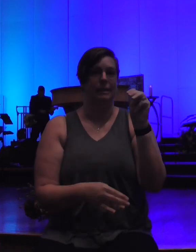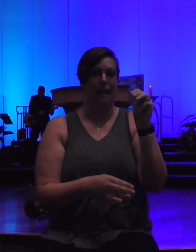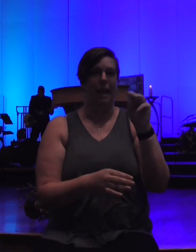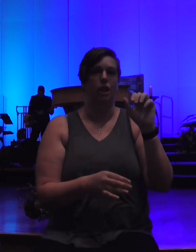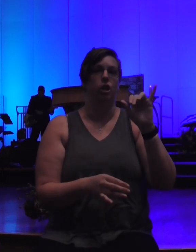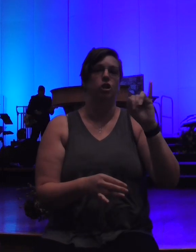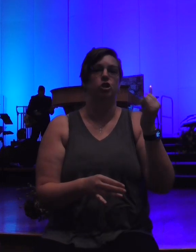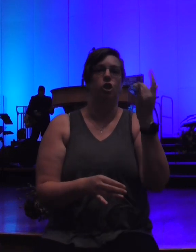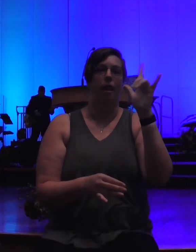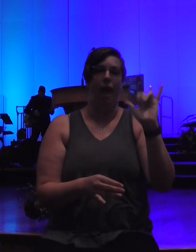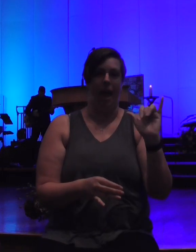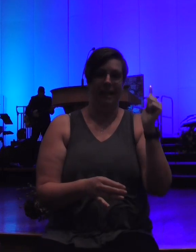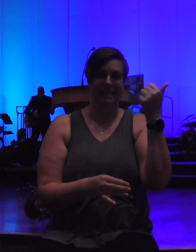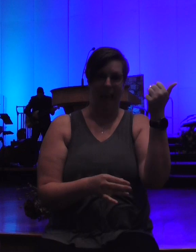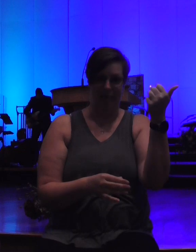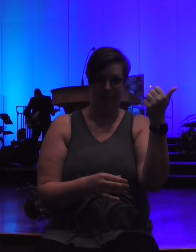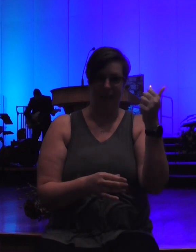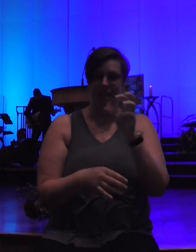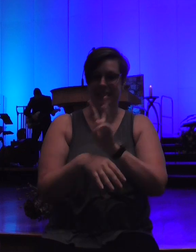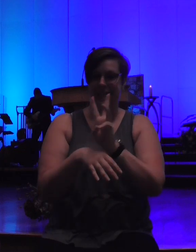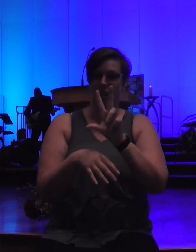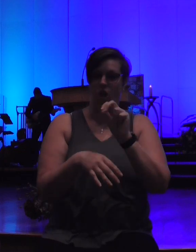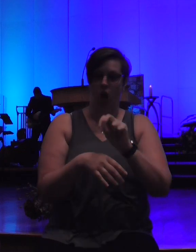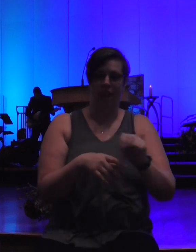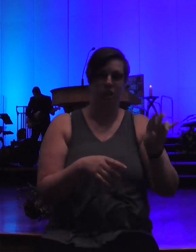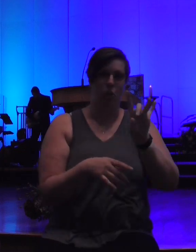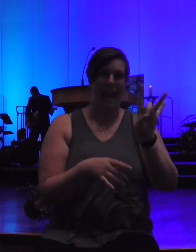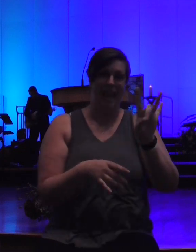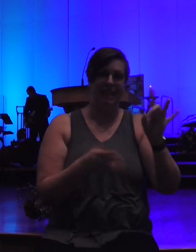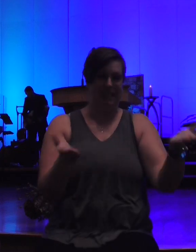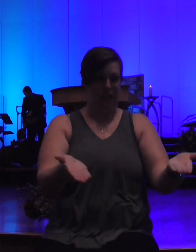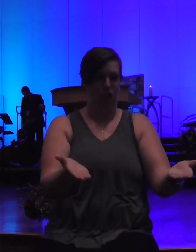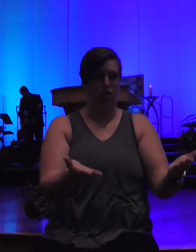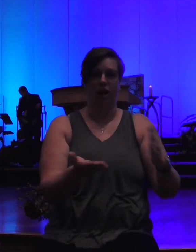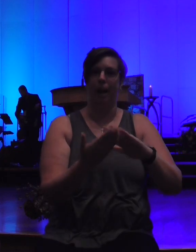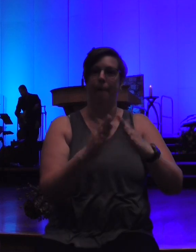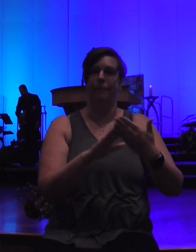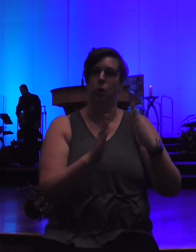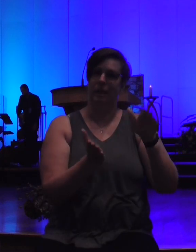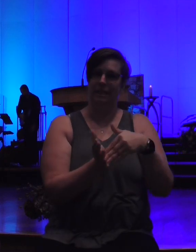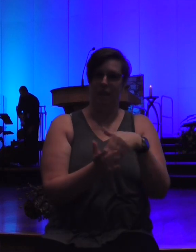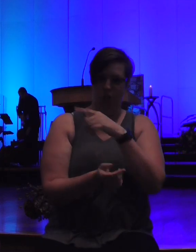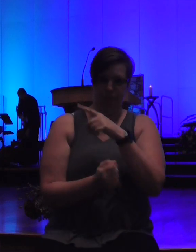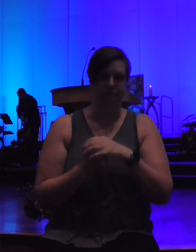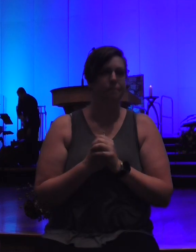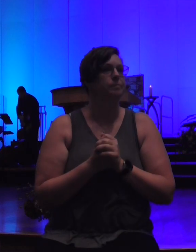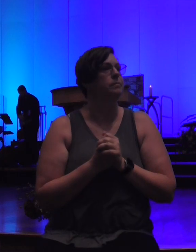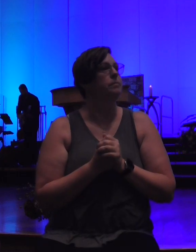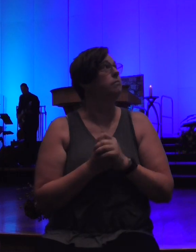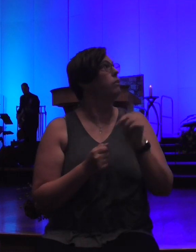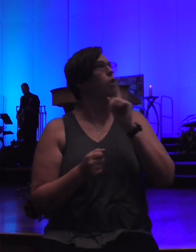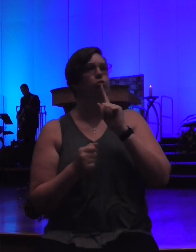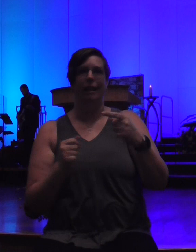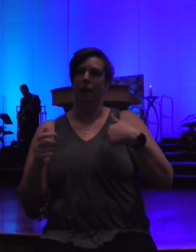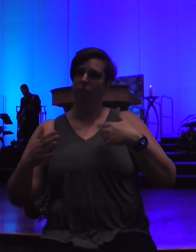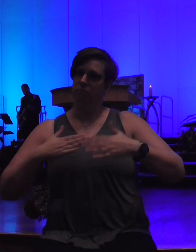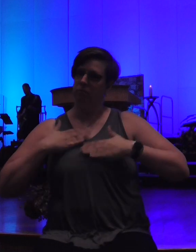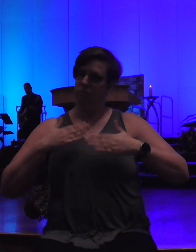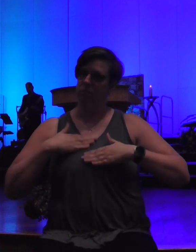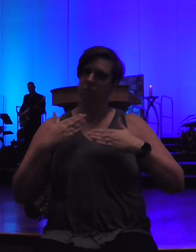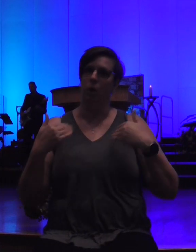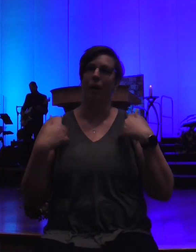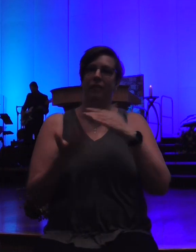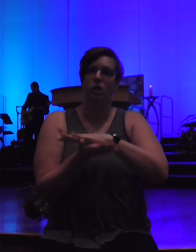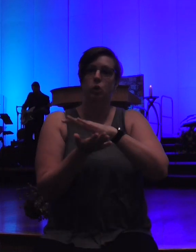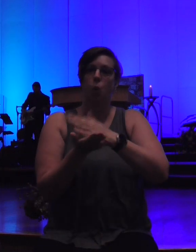10th, 6:30 to 8 p.m. in our community center. I am so grateful as well that we have a school supply drive coming up. Our Make a Difference team